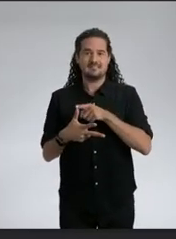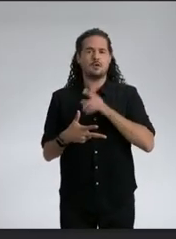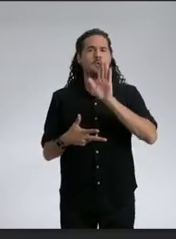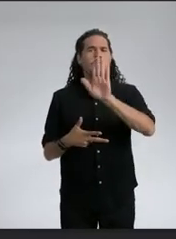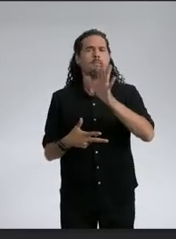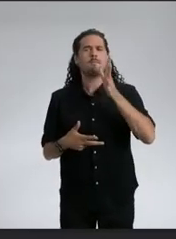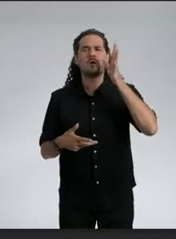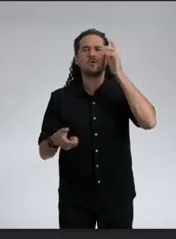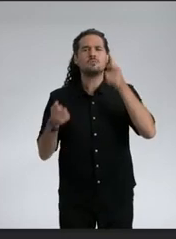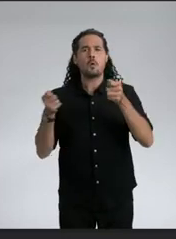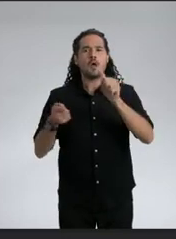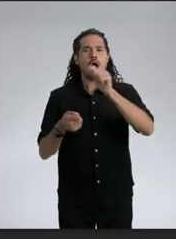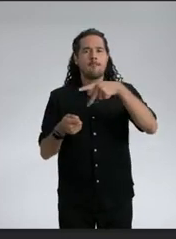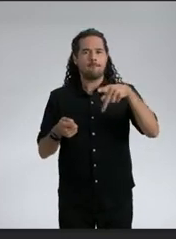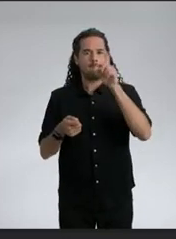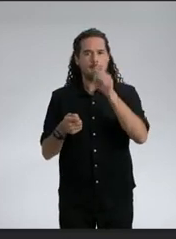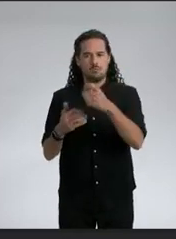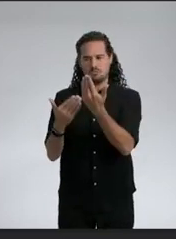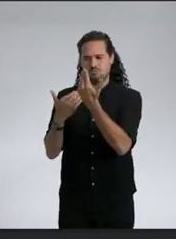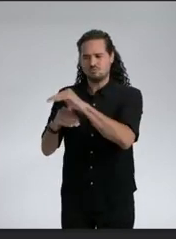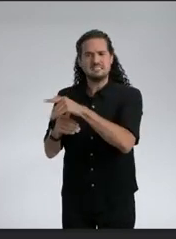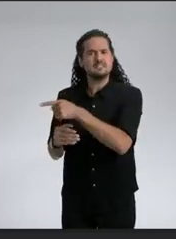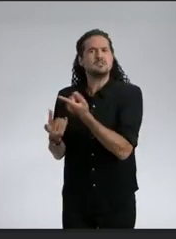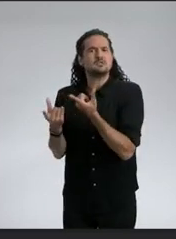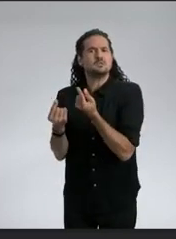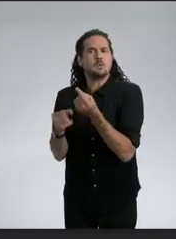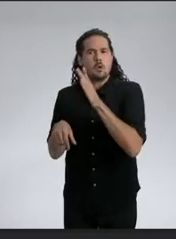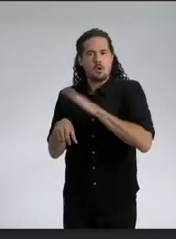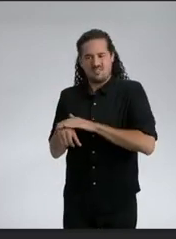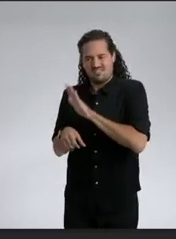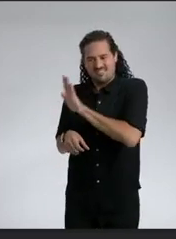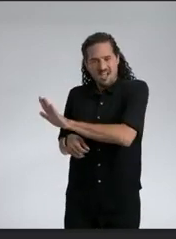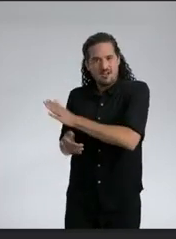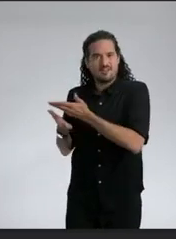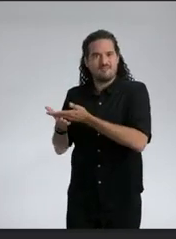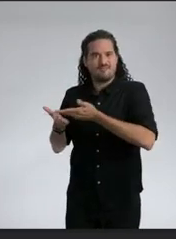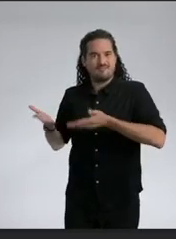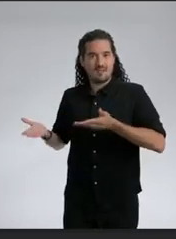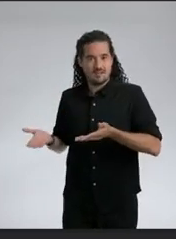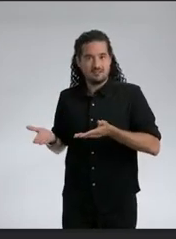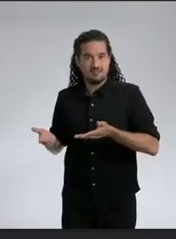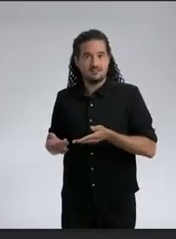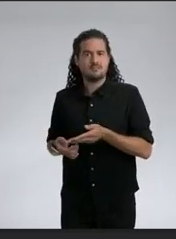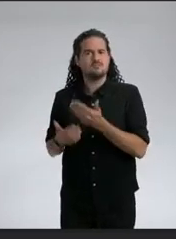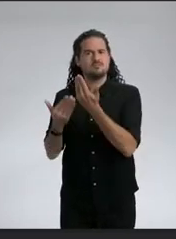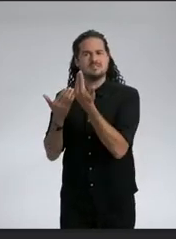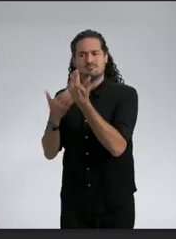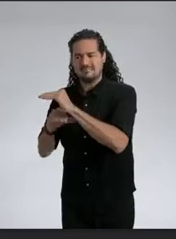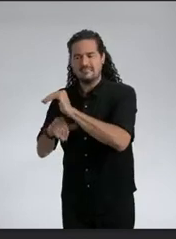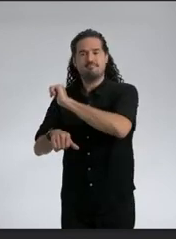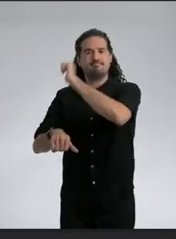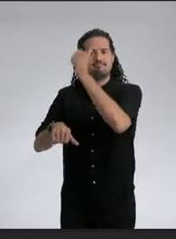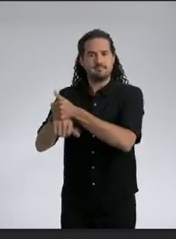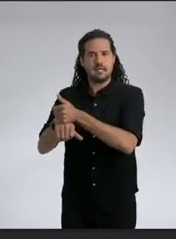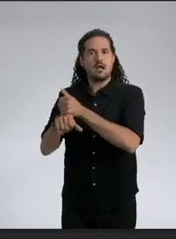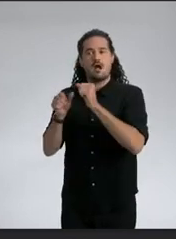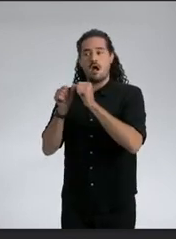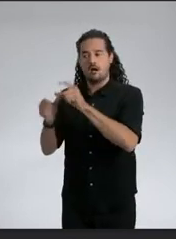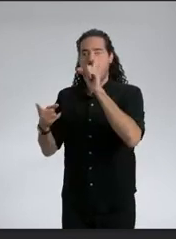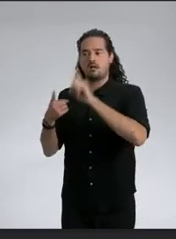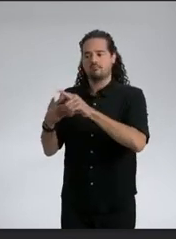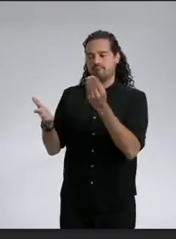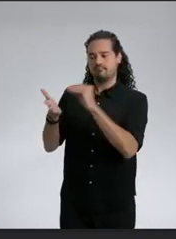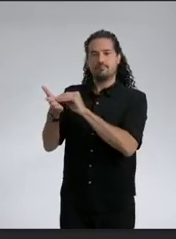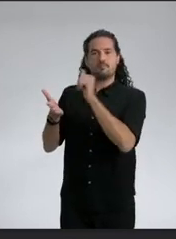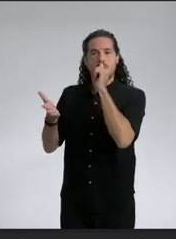way to restrict what a child can do across their devices and ensure that those restrictions remain in place until the parent says